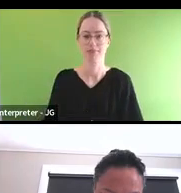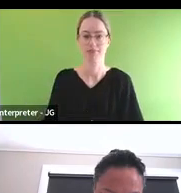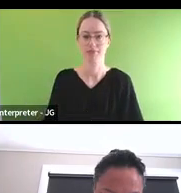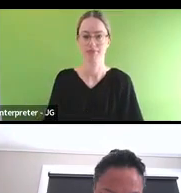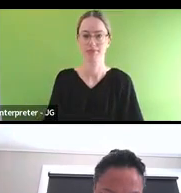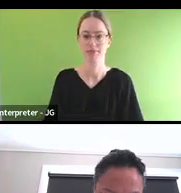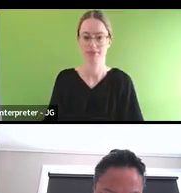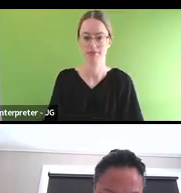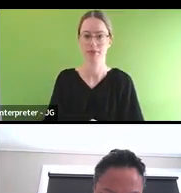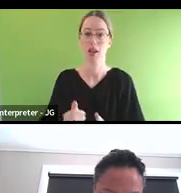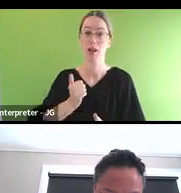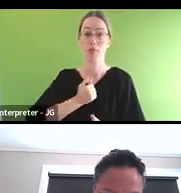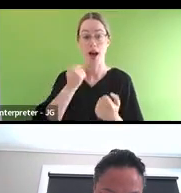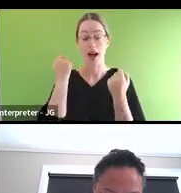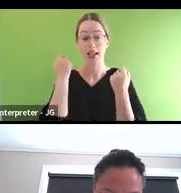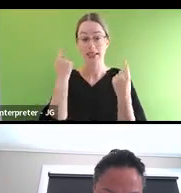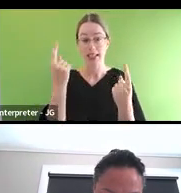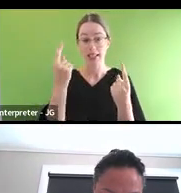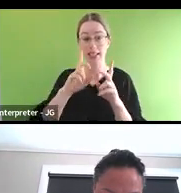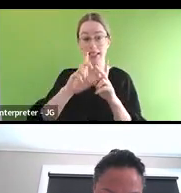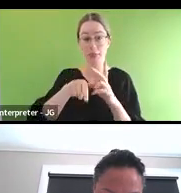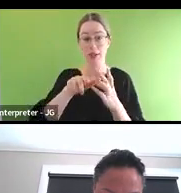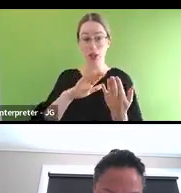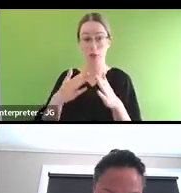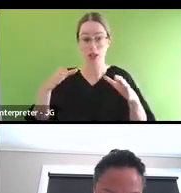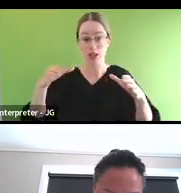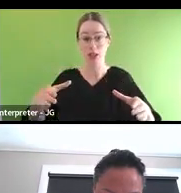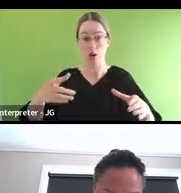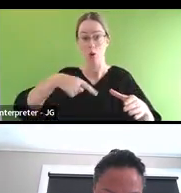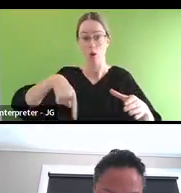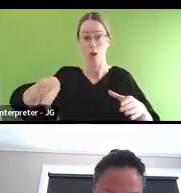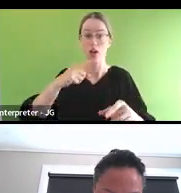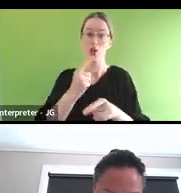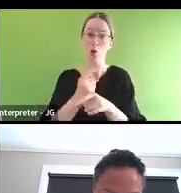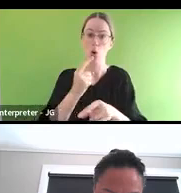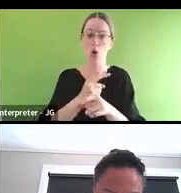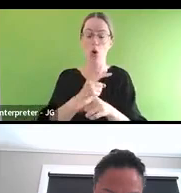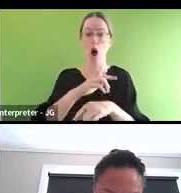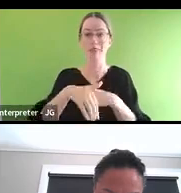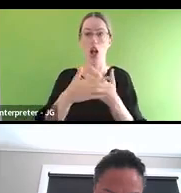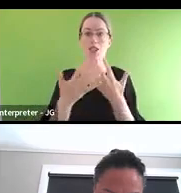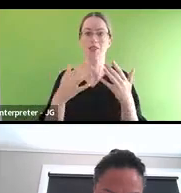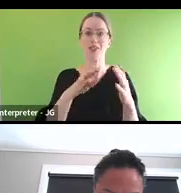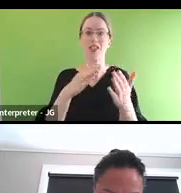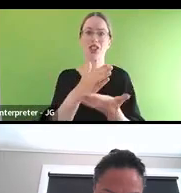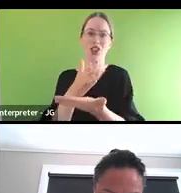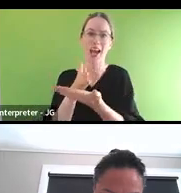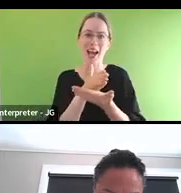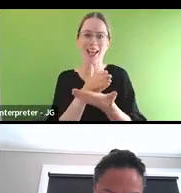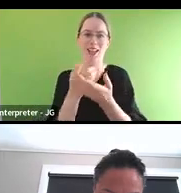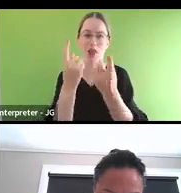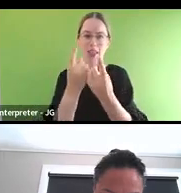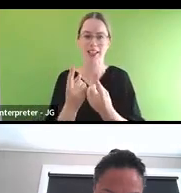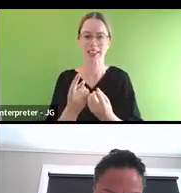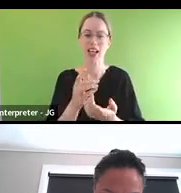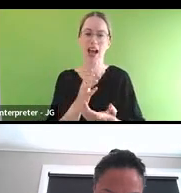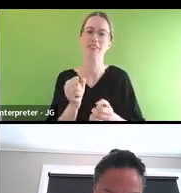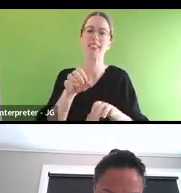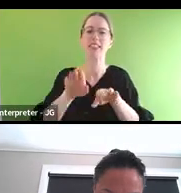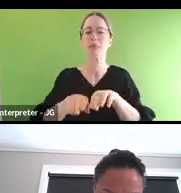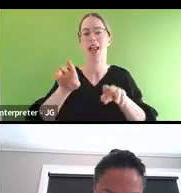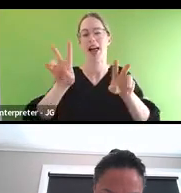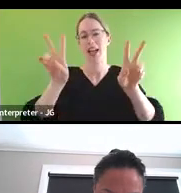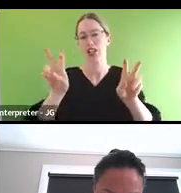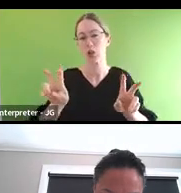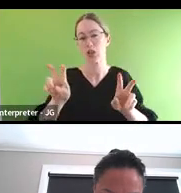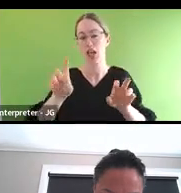My understanding is that actually as a disability community, we speak on a lot of shared items. We share similar issues, and